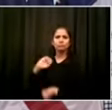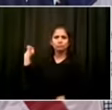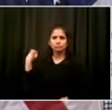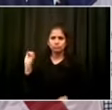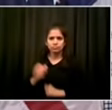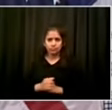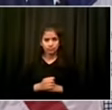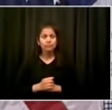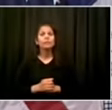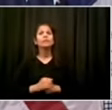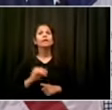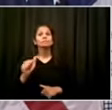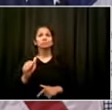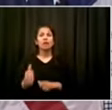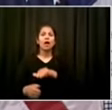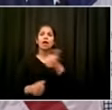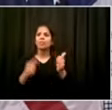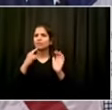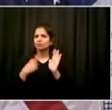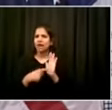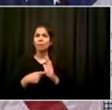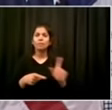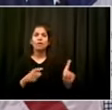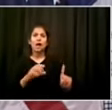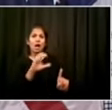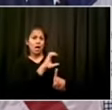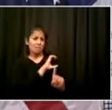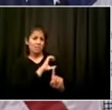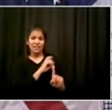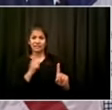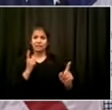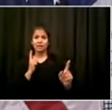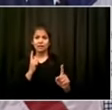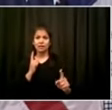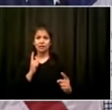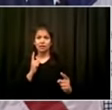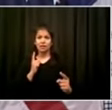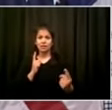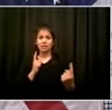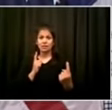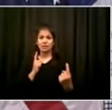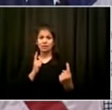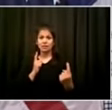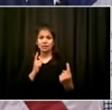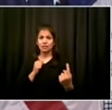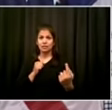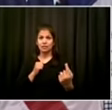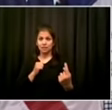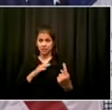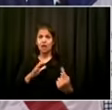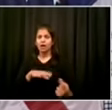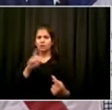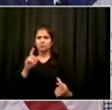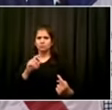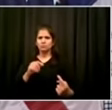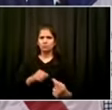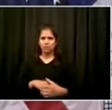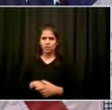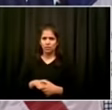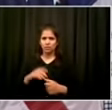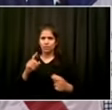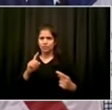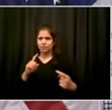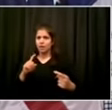pay. Further disciplinary action will commence. There was an NYPD supervisor, a senior level